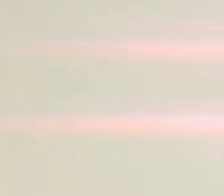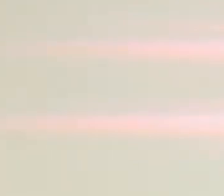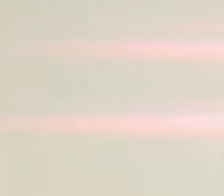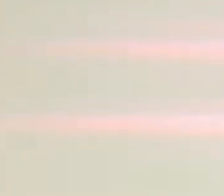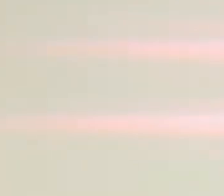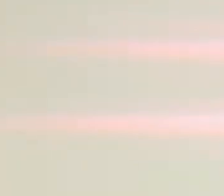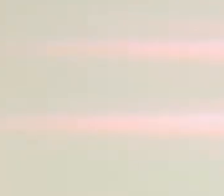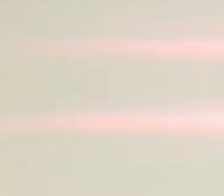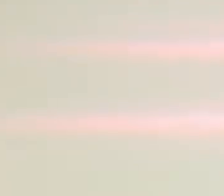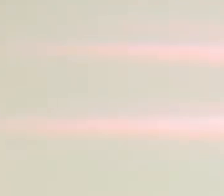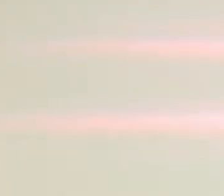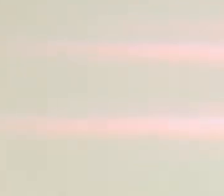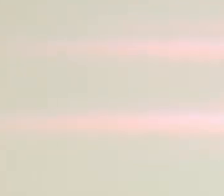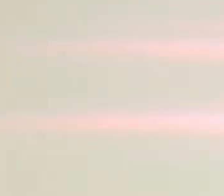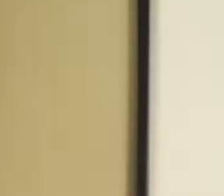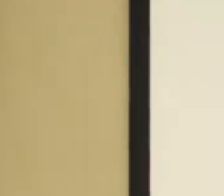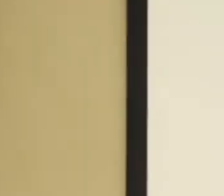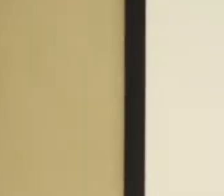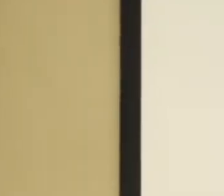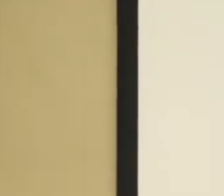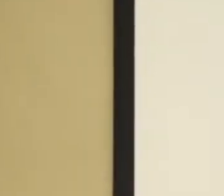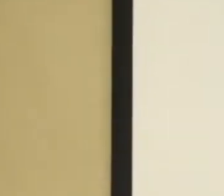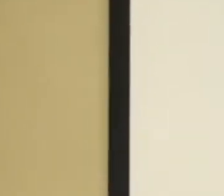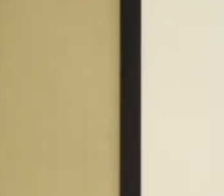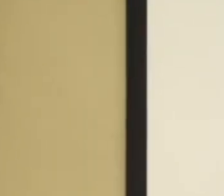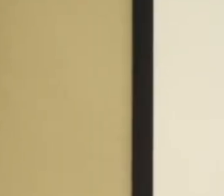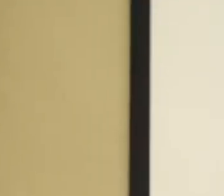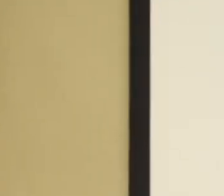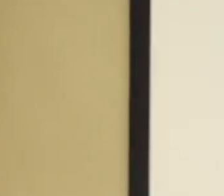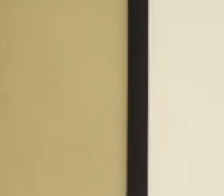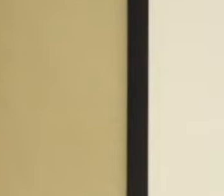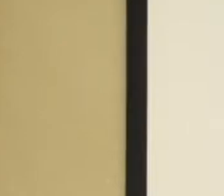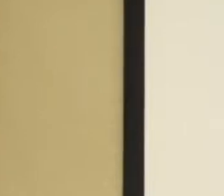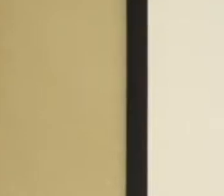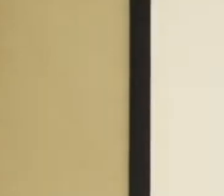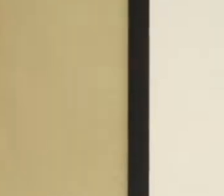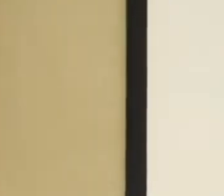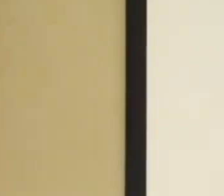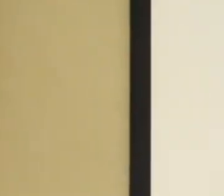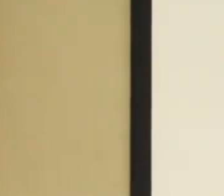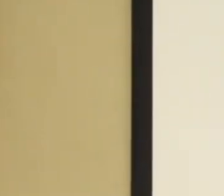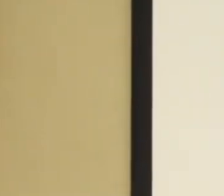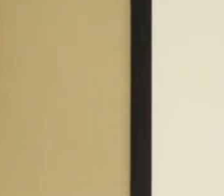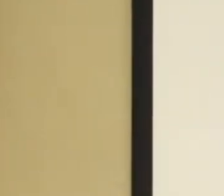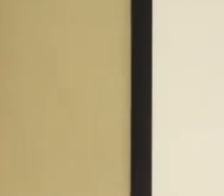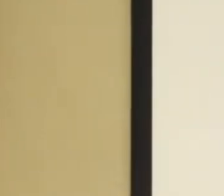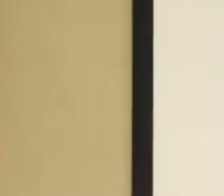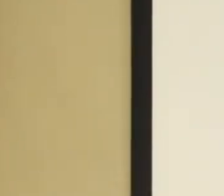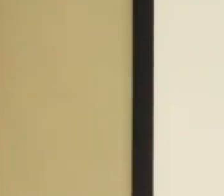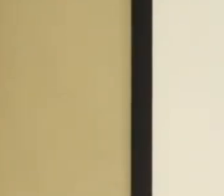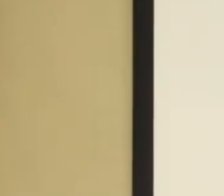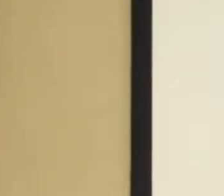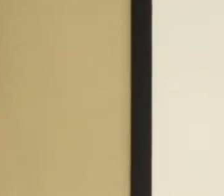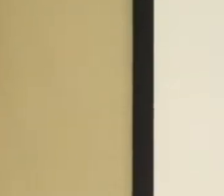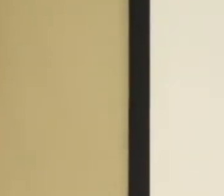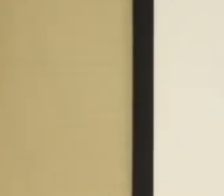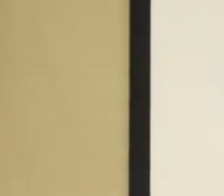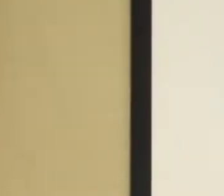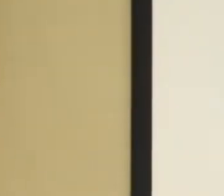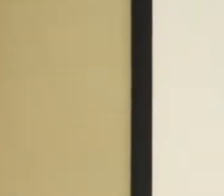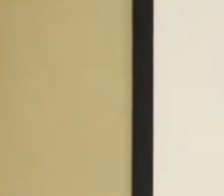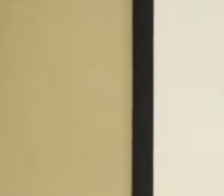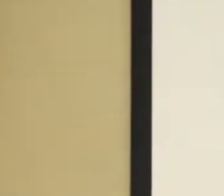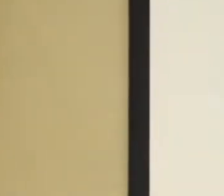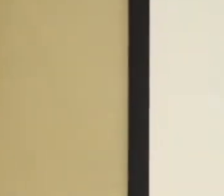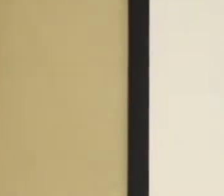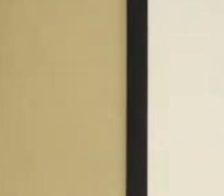in the Maundy Thursday mode, which is the weeping and the mourning, then we miss Sunday. We miss the